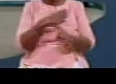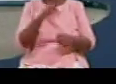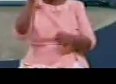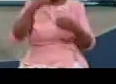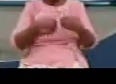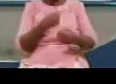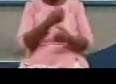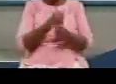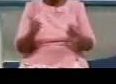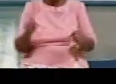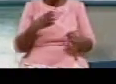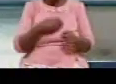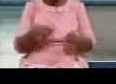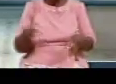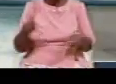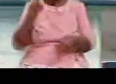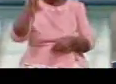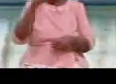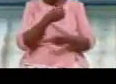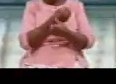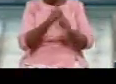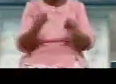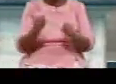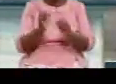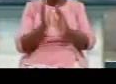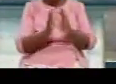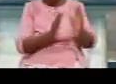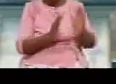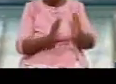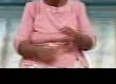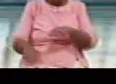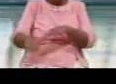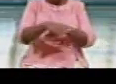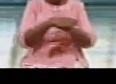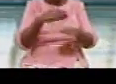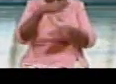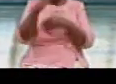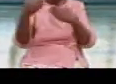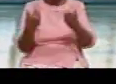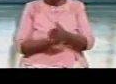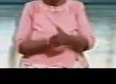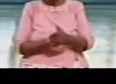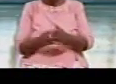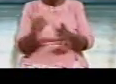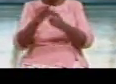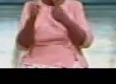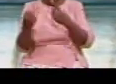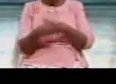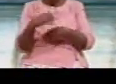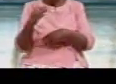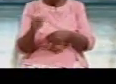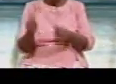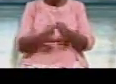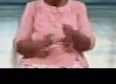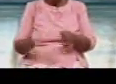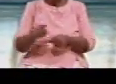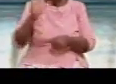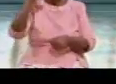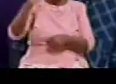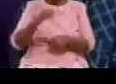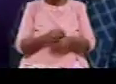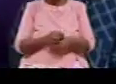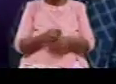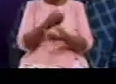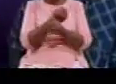his redemption plan covers every situation of everyone. His redemption plan covers you